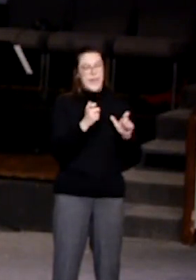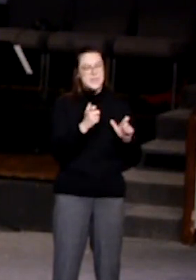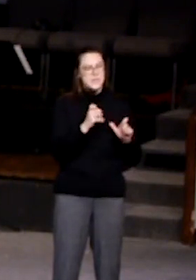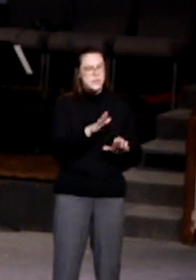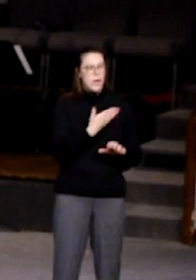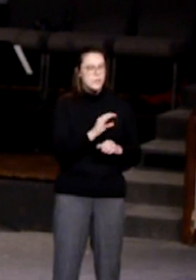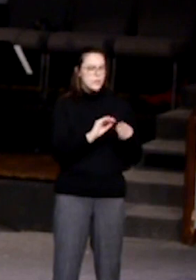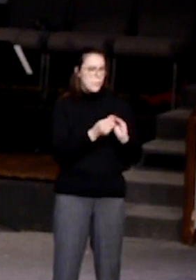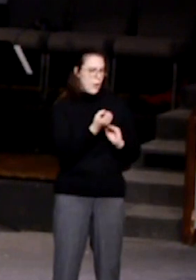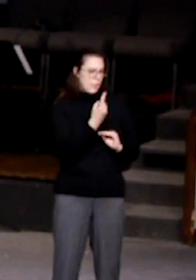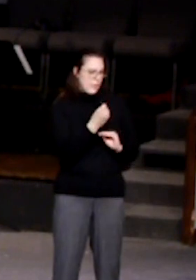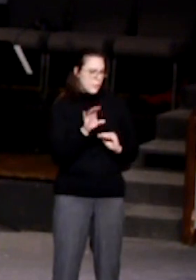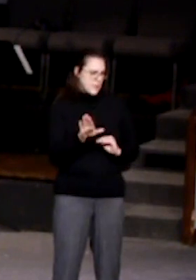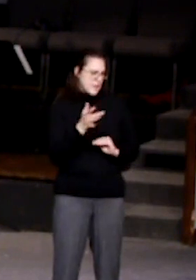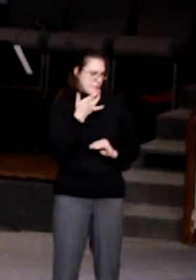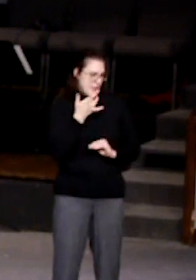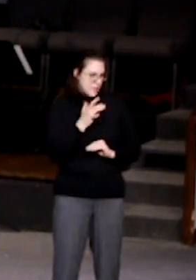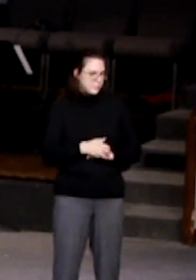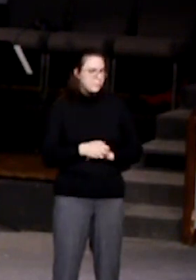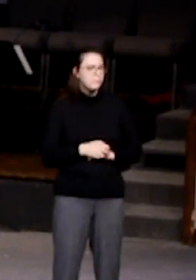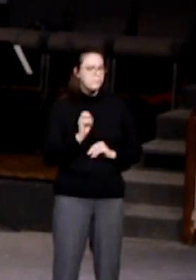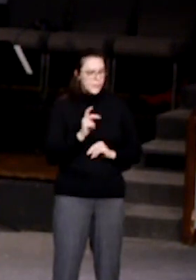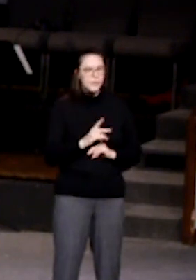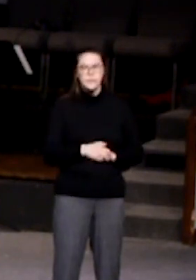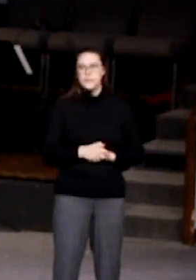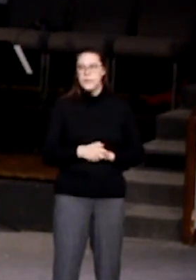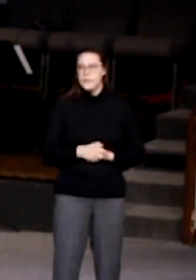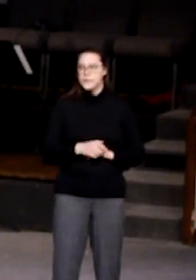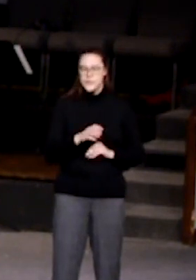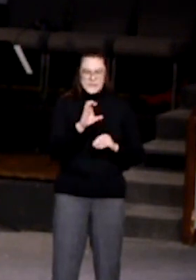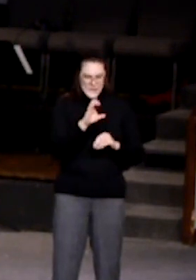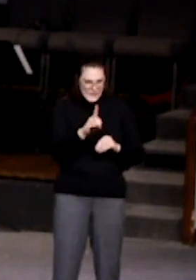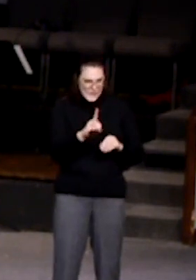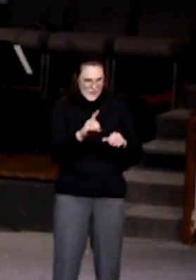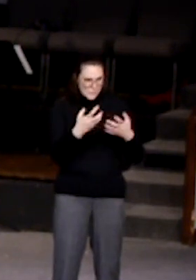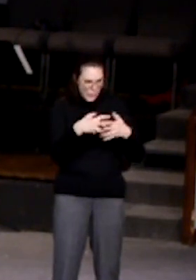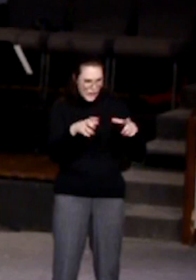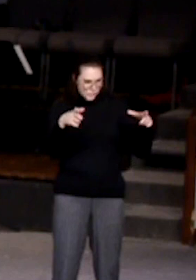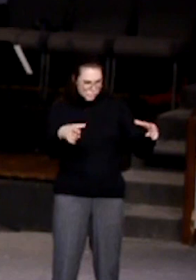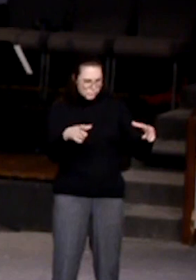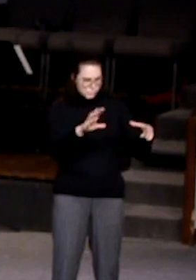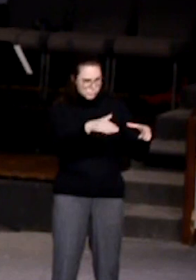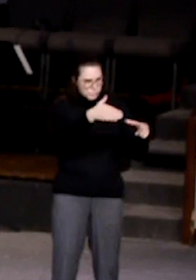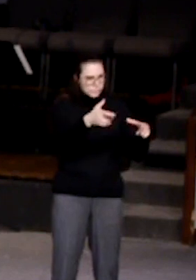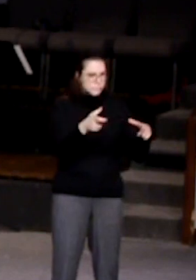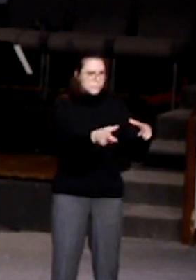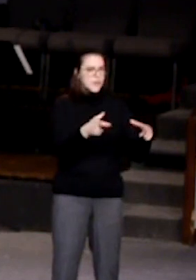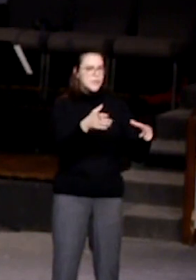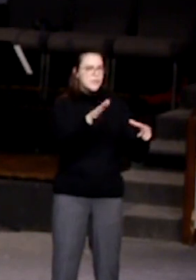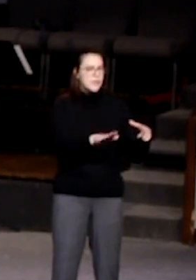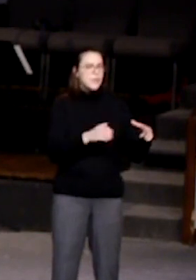11 was one of his favorites." So I went right home, and I popped it in the CD player, and chills just went up and down my